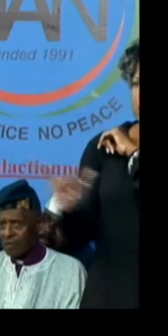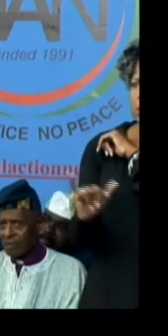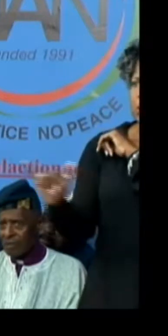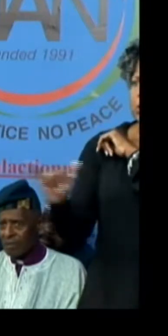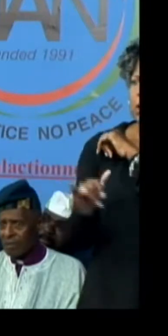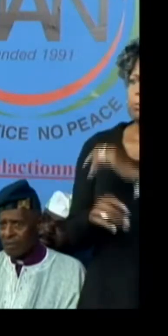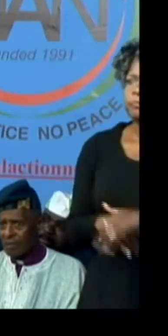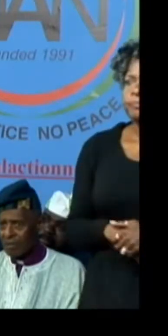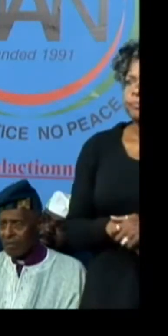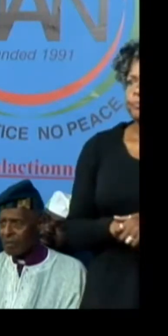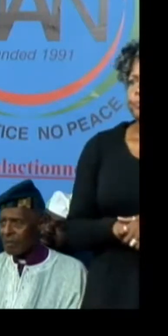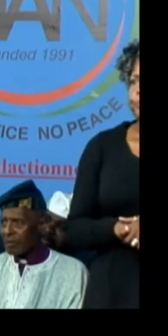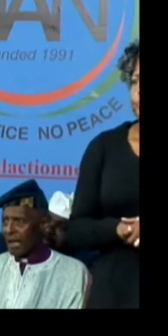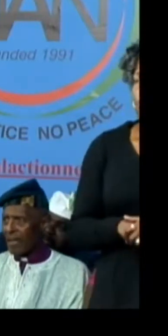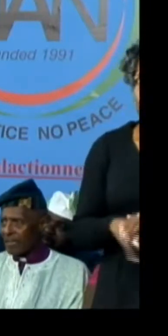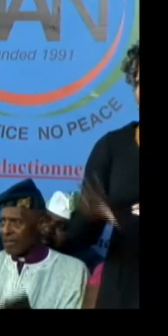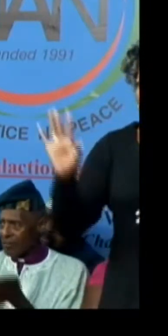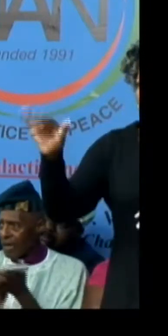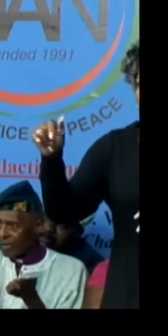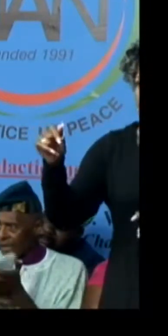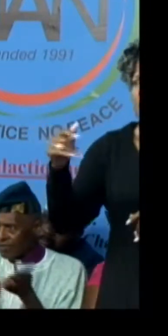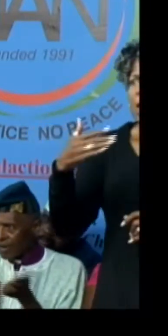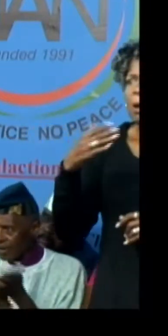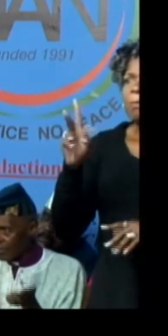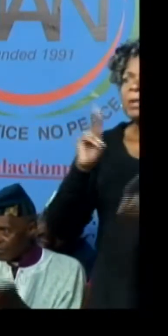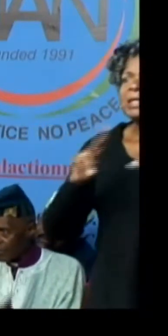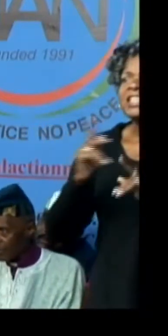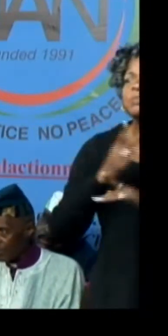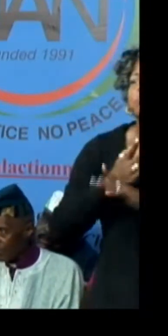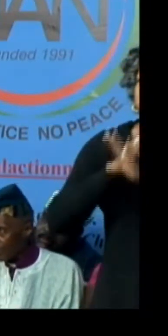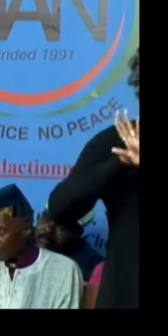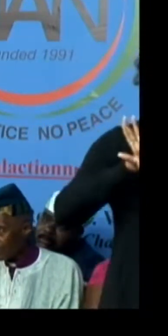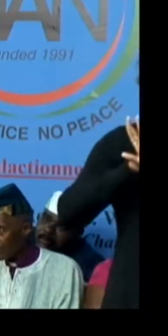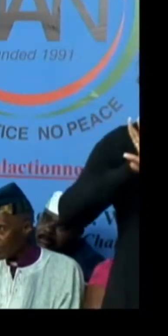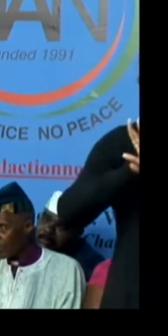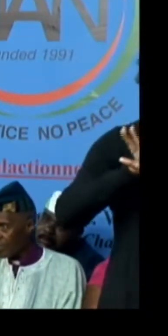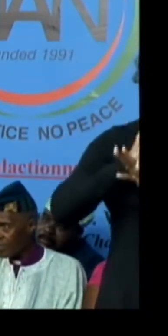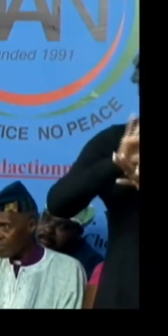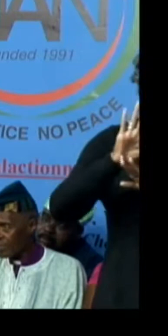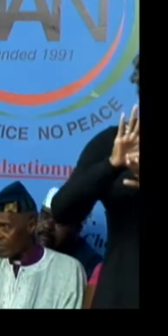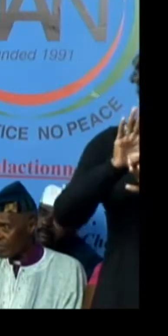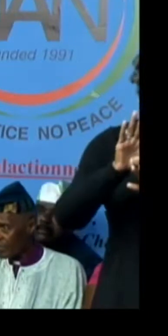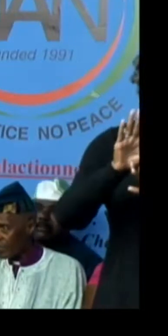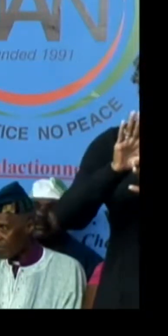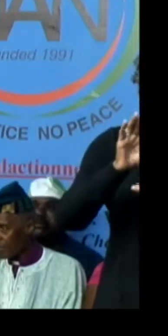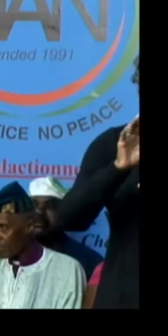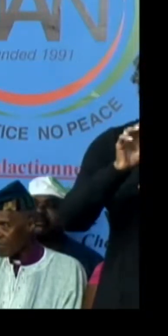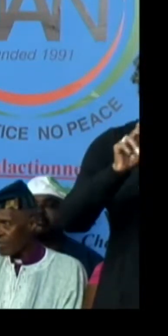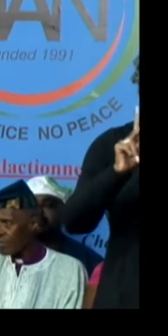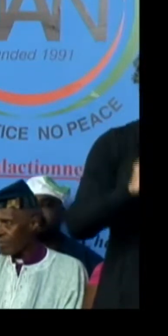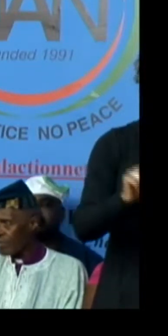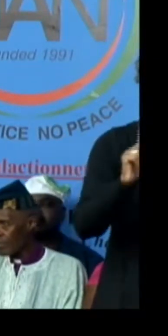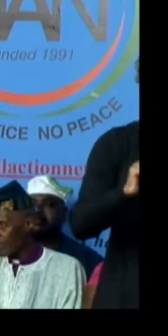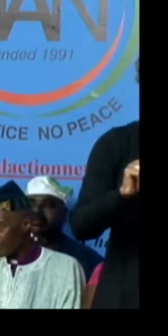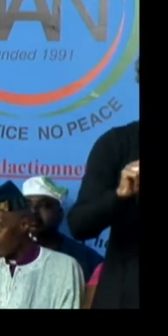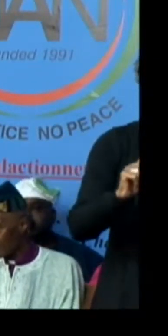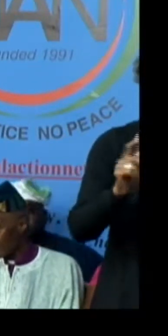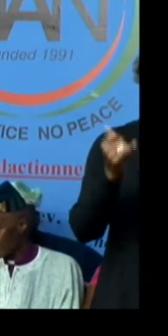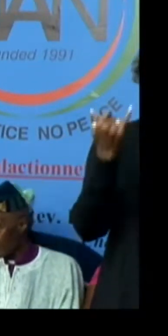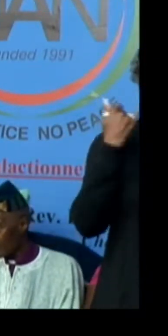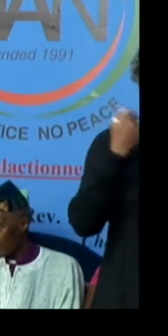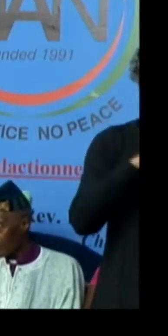shouldn't harbor bad police. So as we have developed and fought down through the